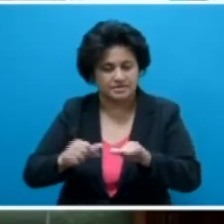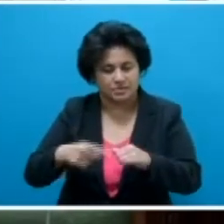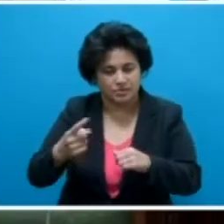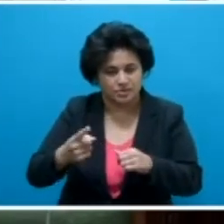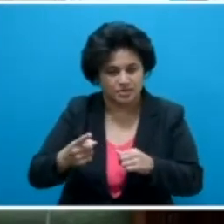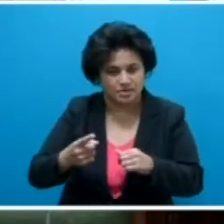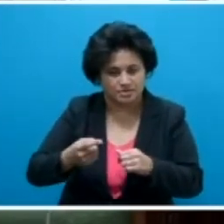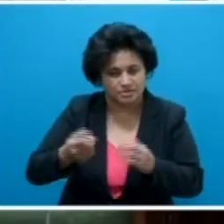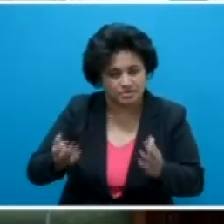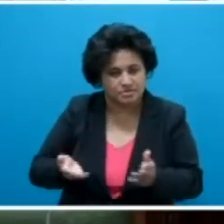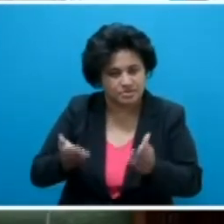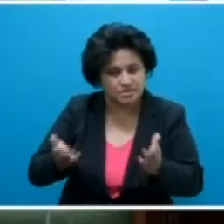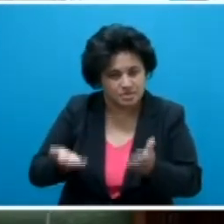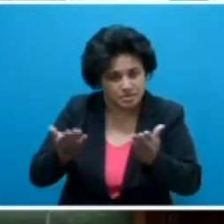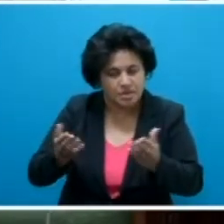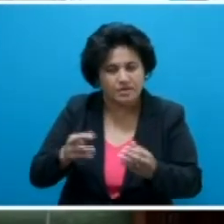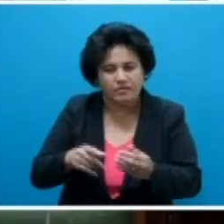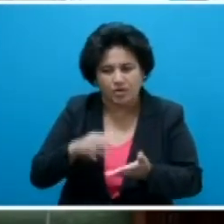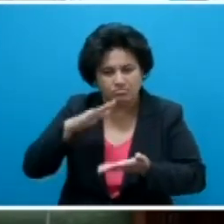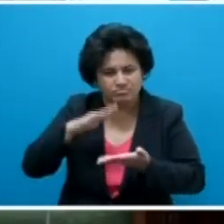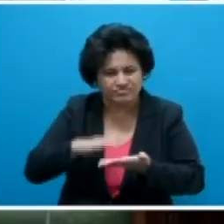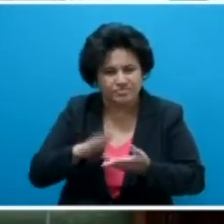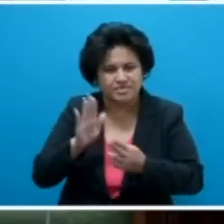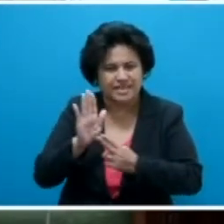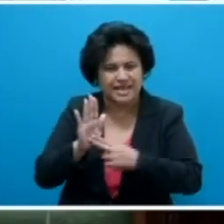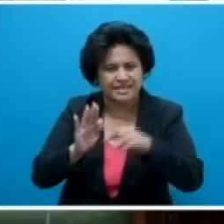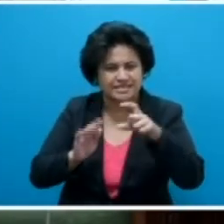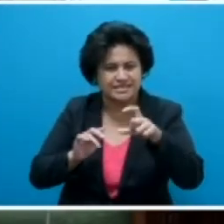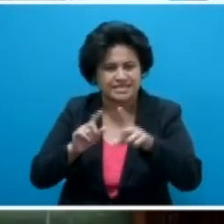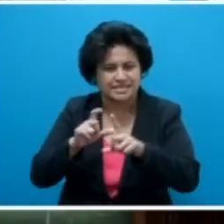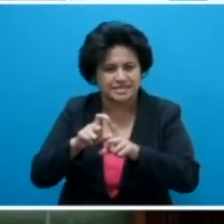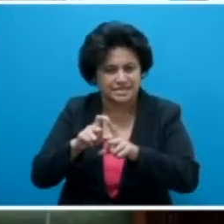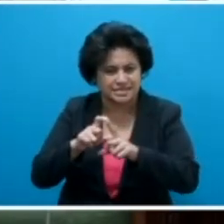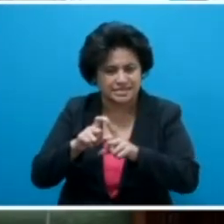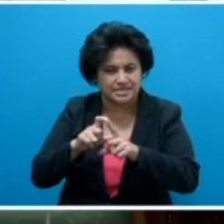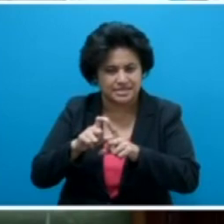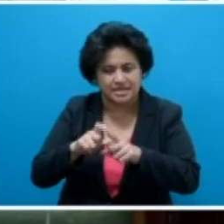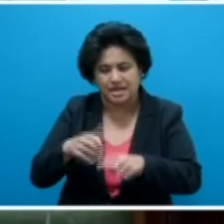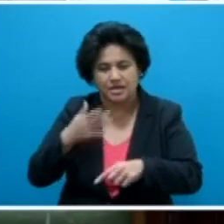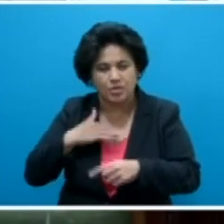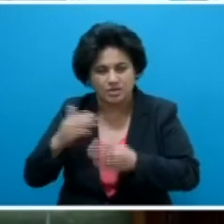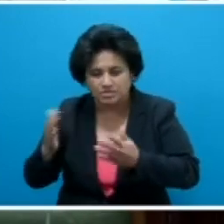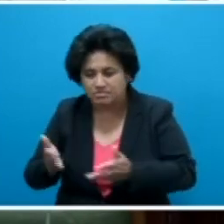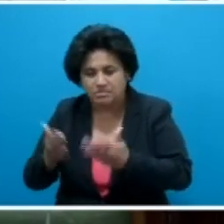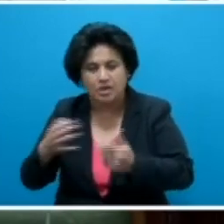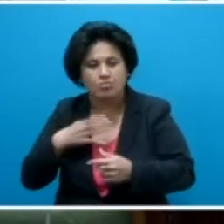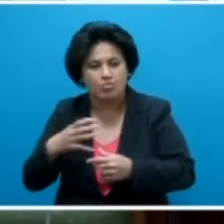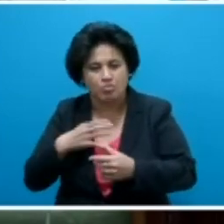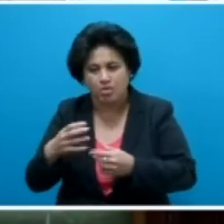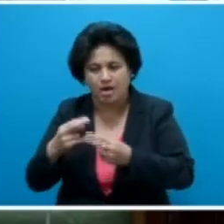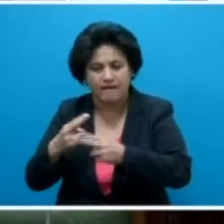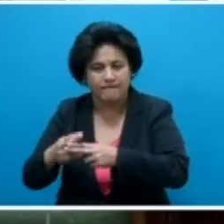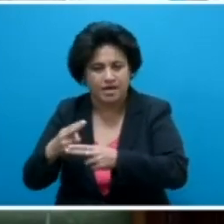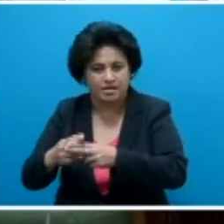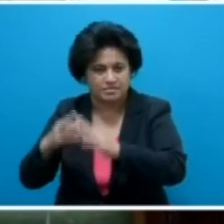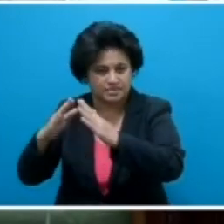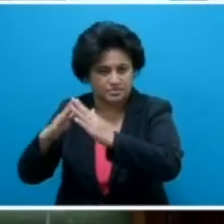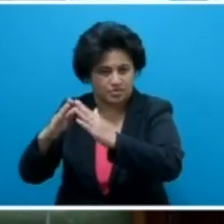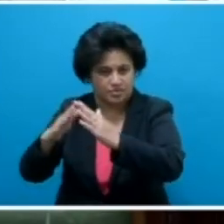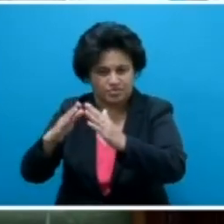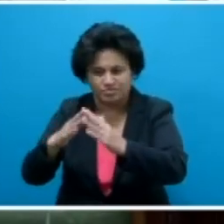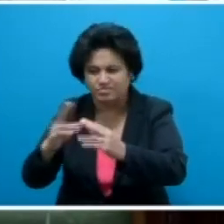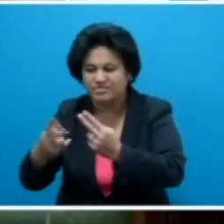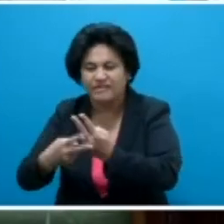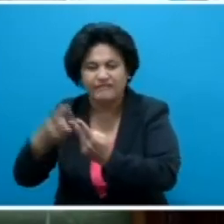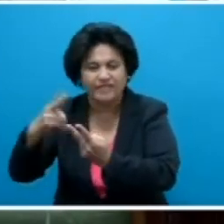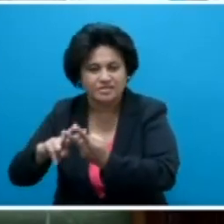reduction of non-communicable diseases and the increase in backyard gardening. Honorable Speaker Say, I also thank